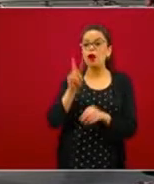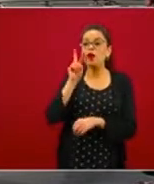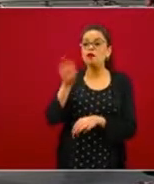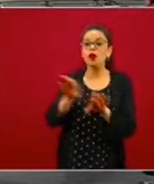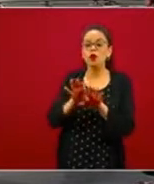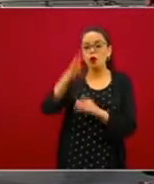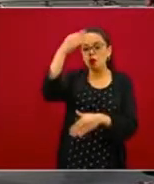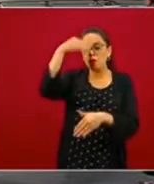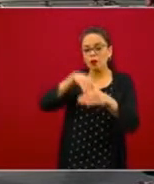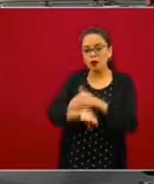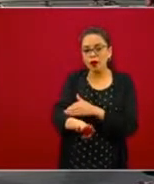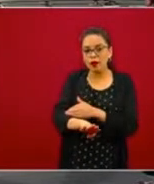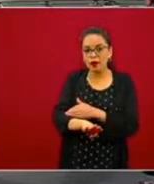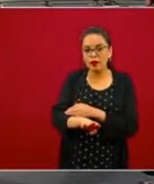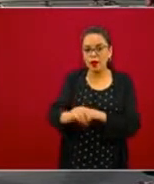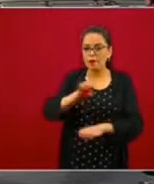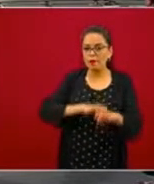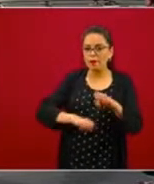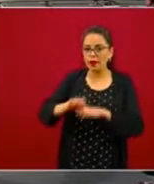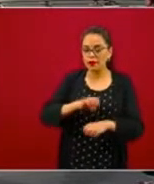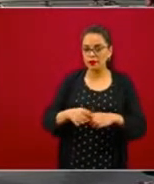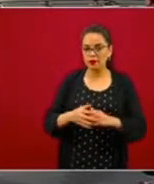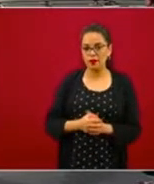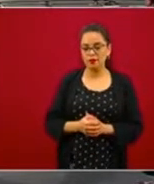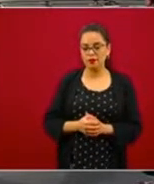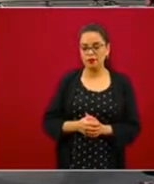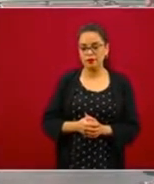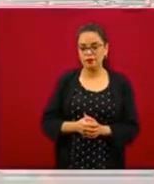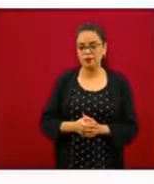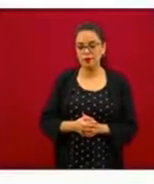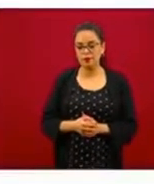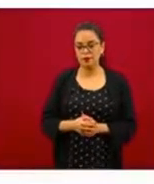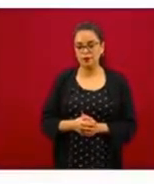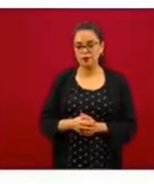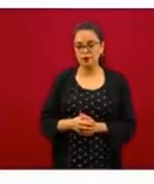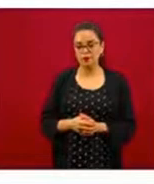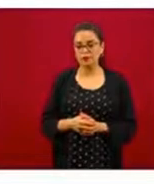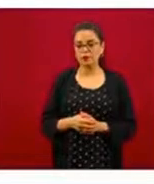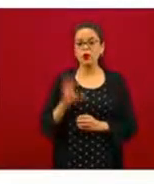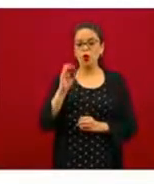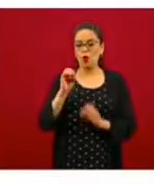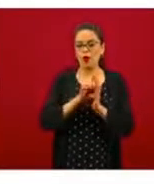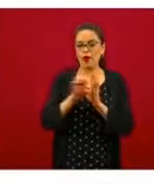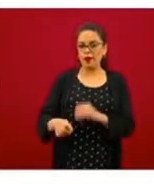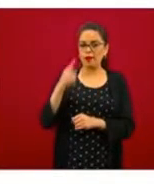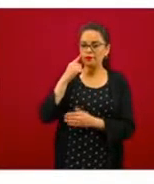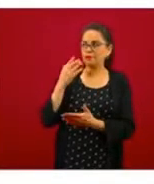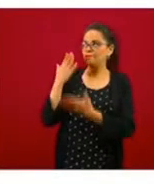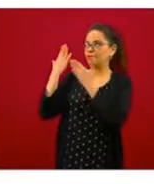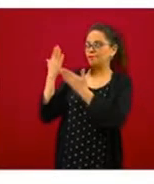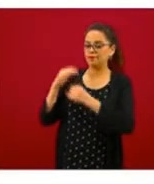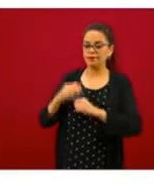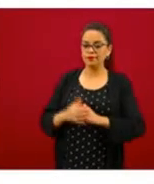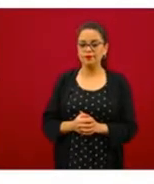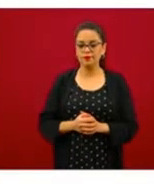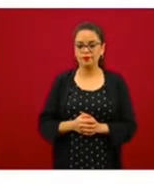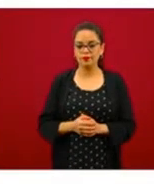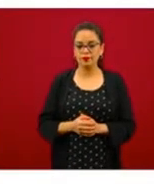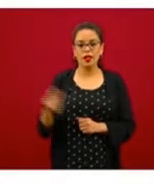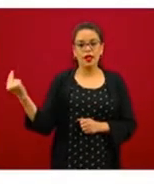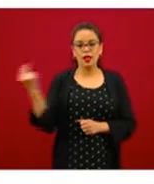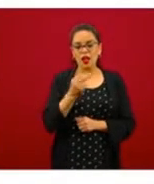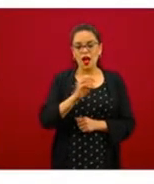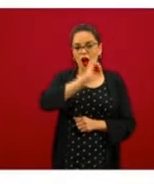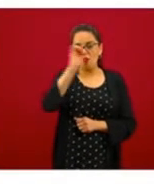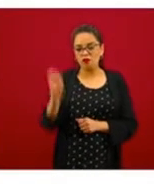entry se hacían de filters. manera Before, muy they común were cuando se tenía, por ejemplo, de done, un estacionamiento. for Ahora example, tienen in que estar parking lots, señalados, but now they pintados have